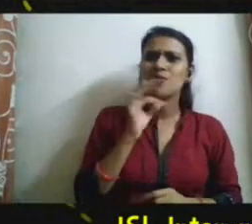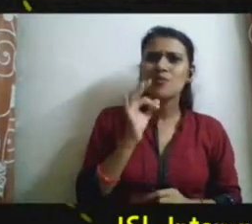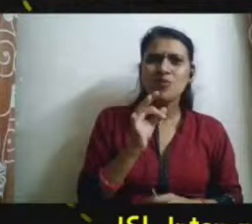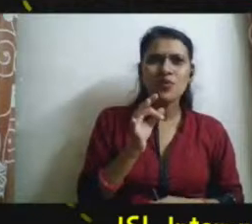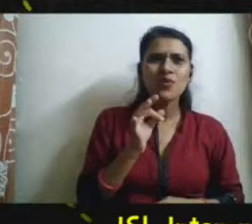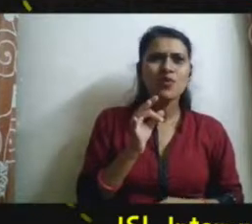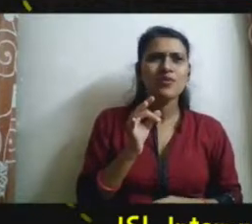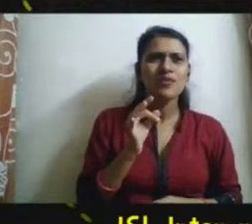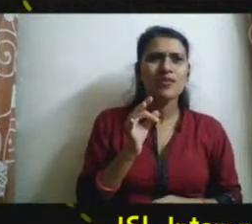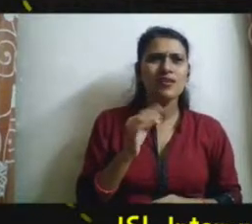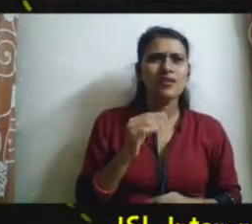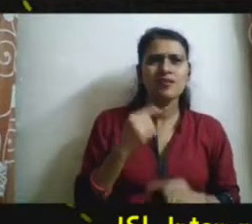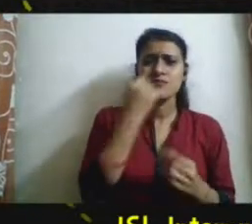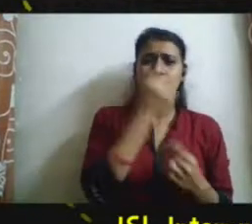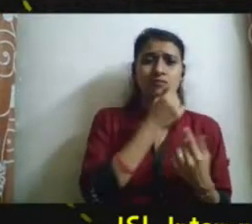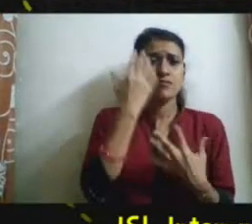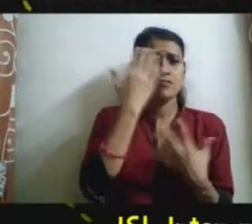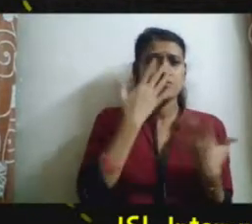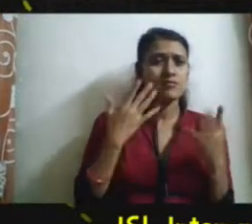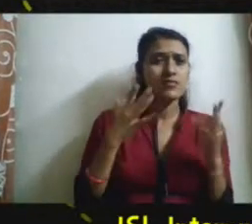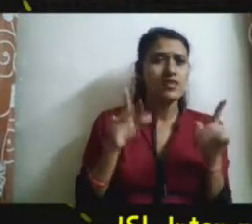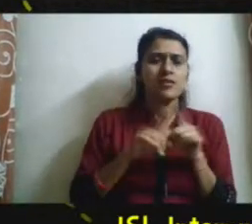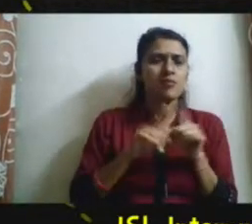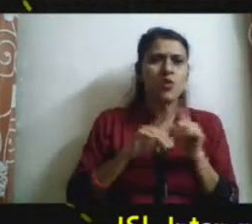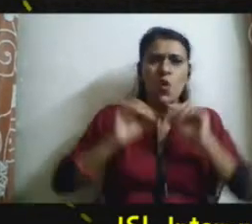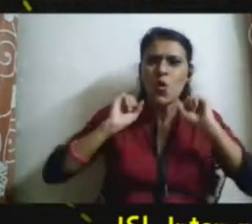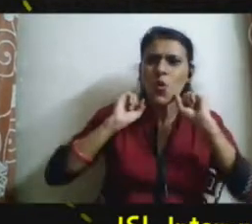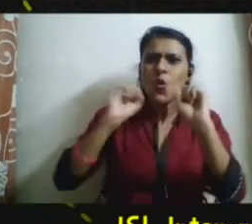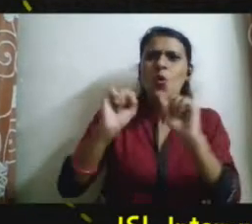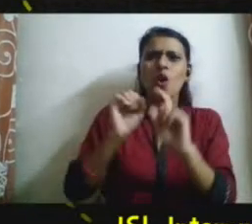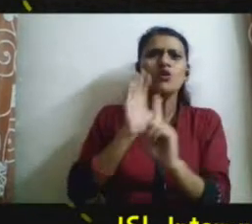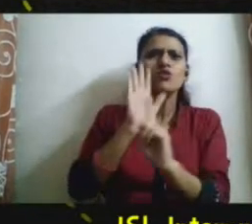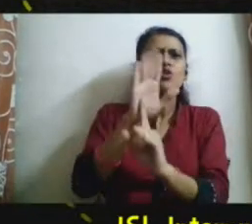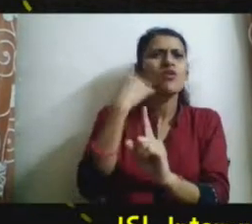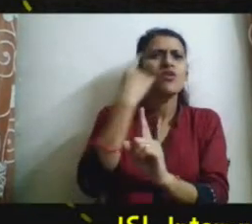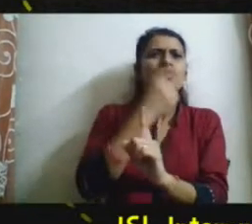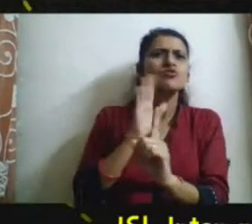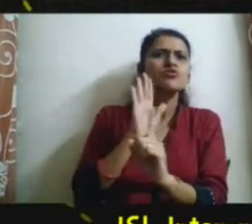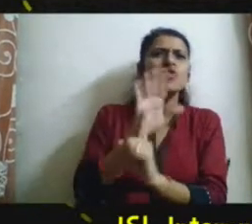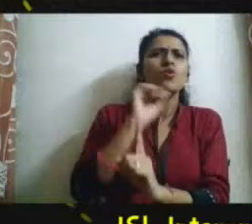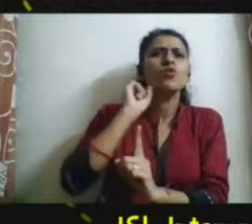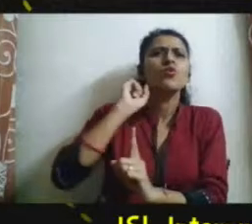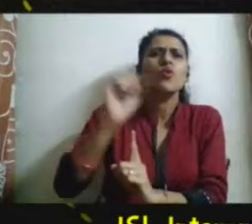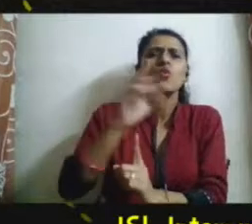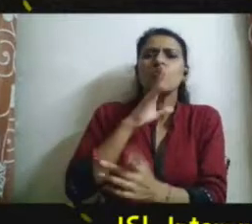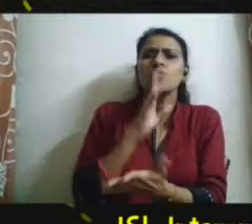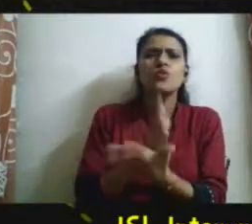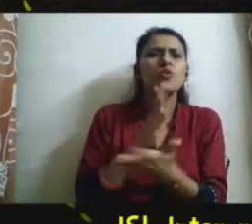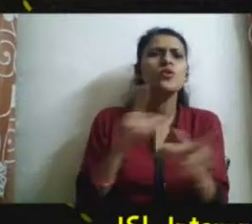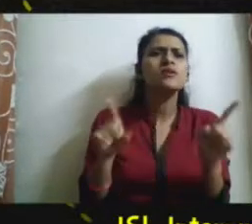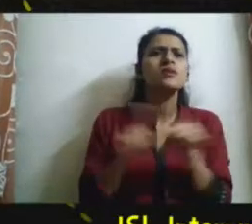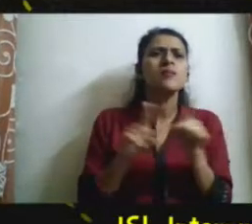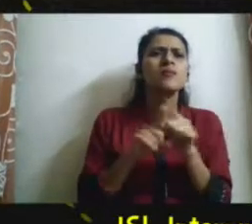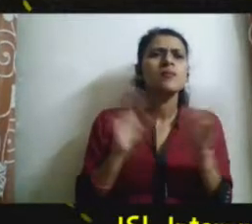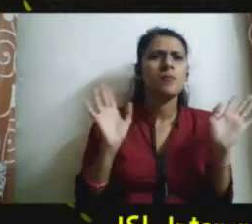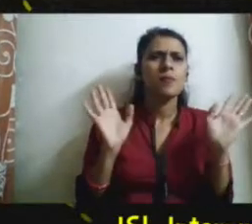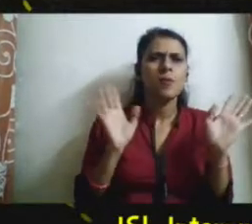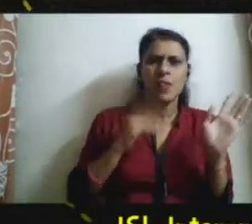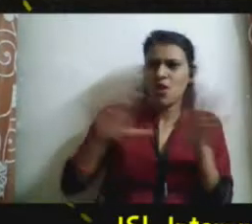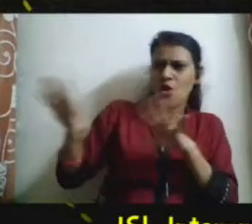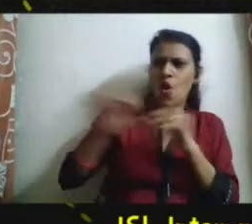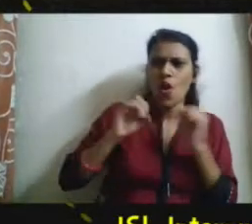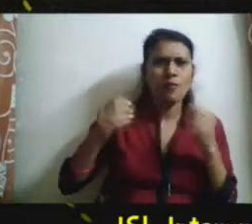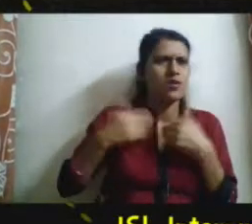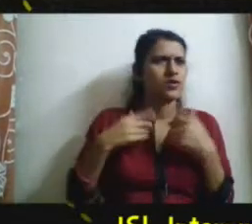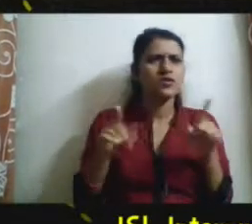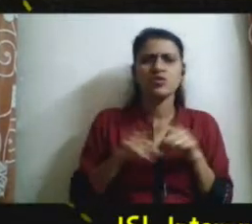in the cosmeticized way, and completely yourself. And I think the powerful impact it had was not that I wanted to copy you,